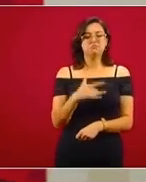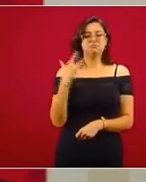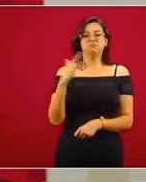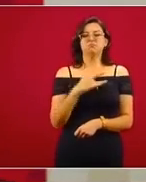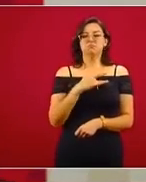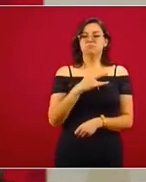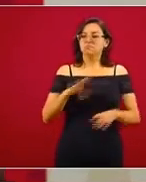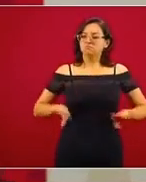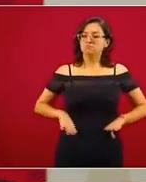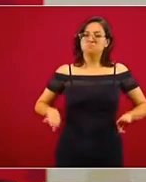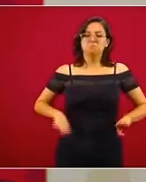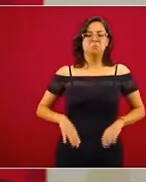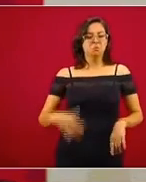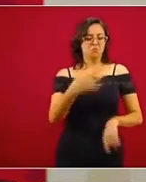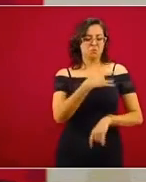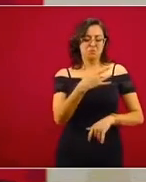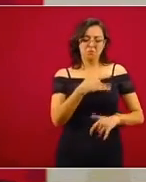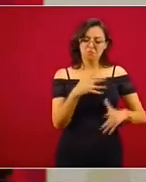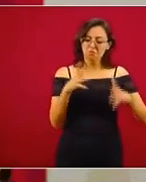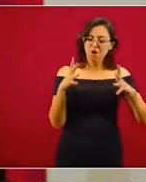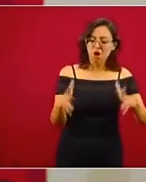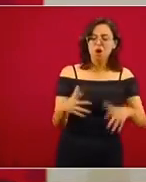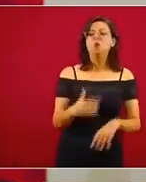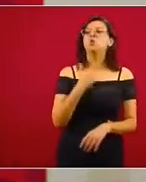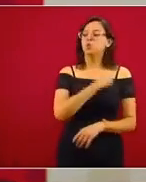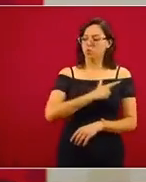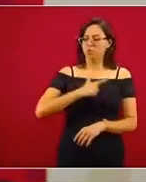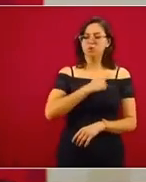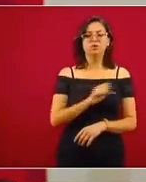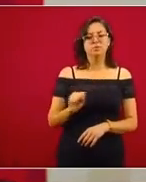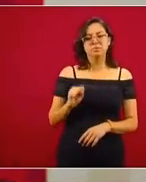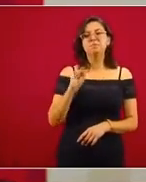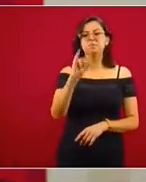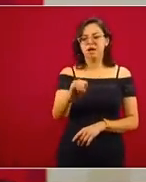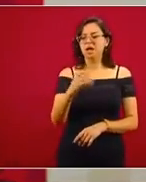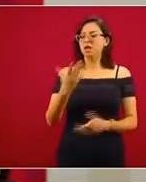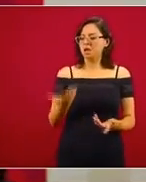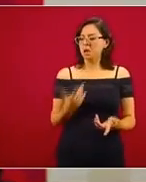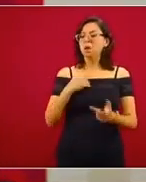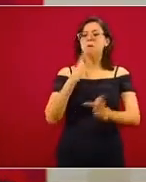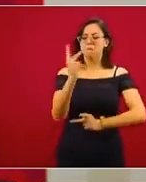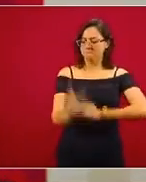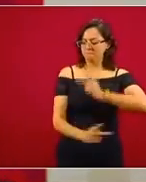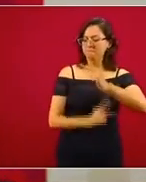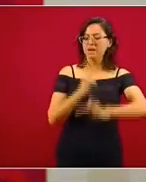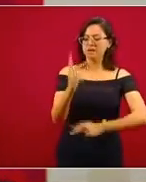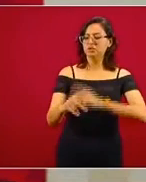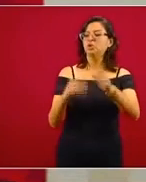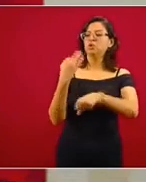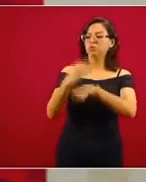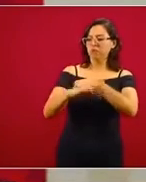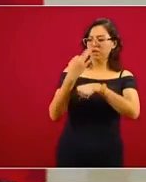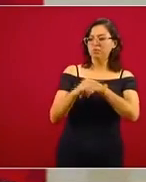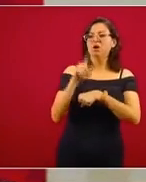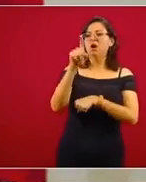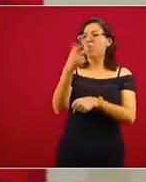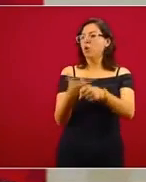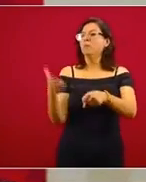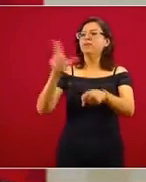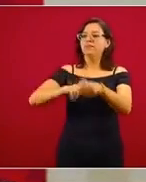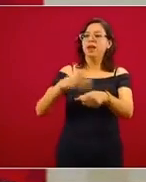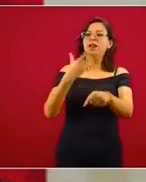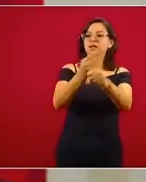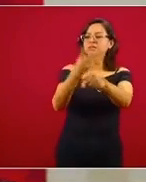solidarity act that definitely characterizes them, they said that they would lend those ventilators to help out with that